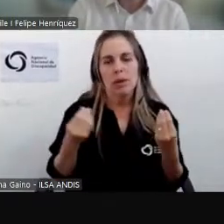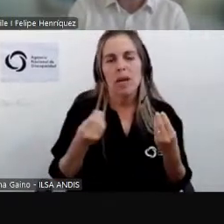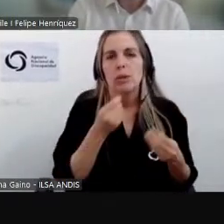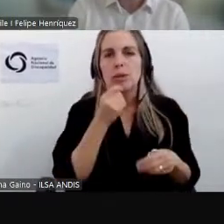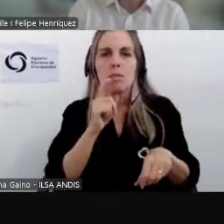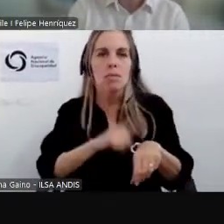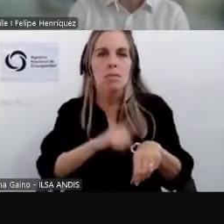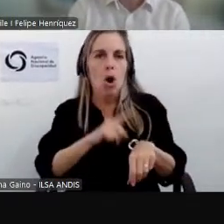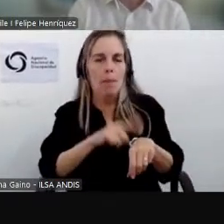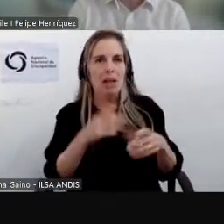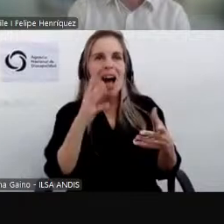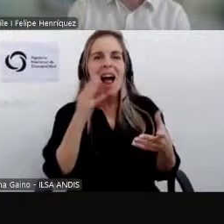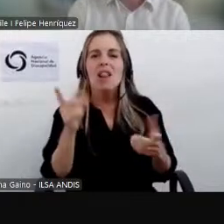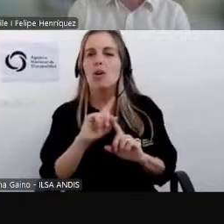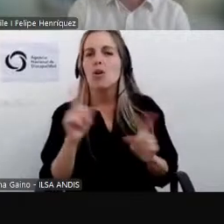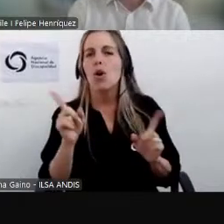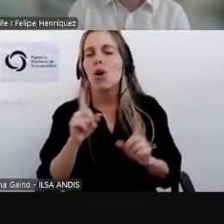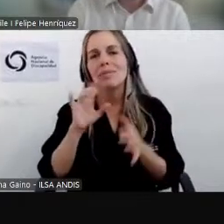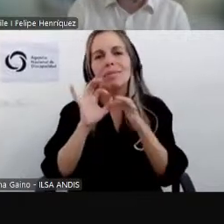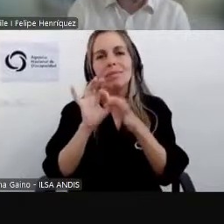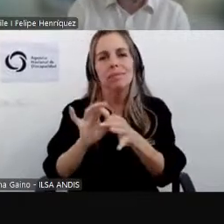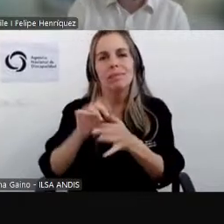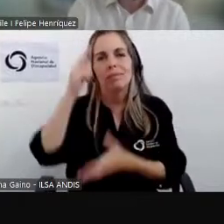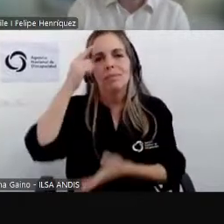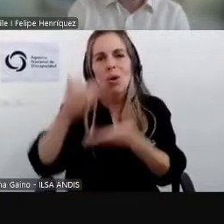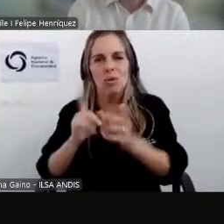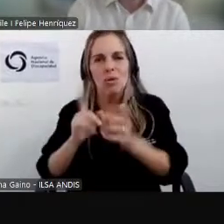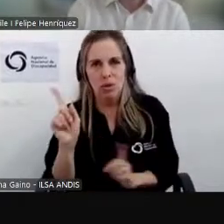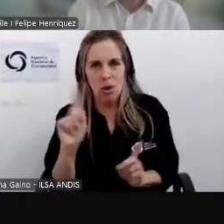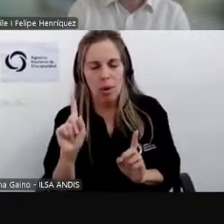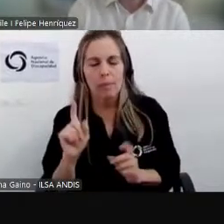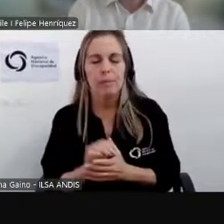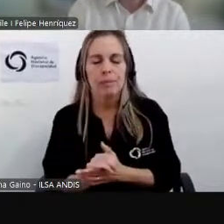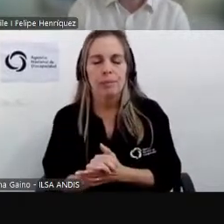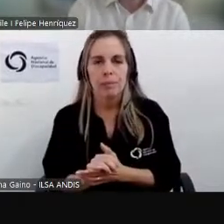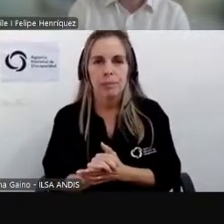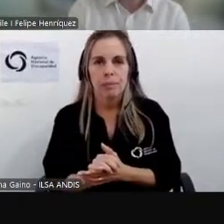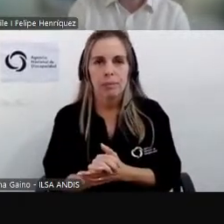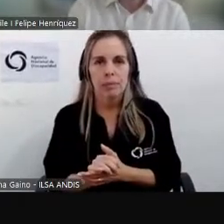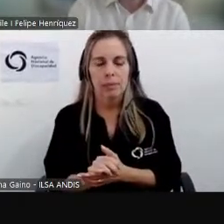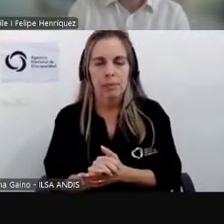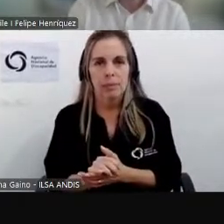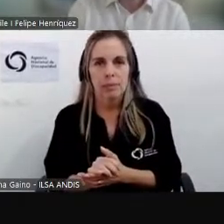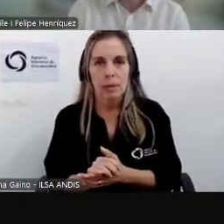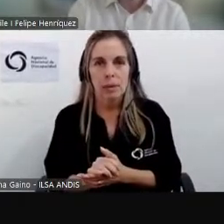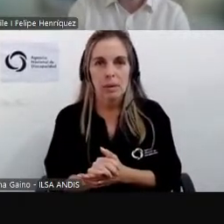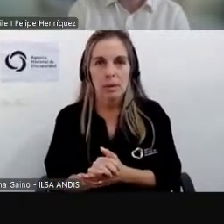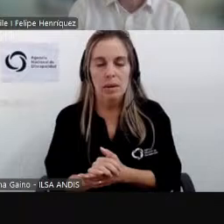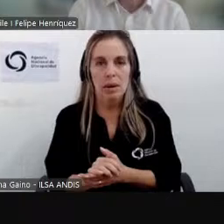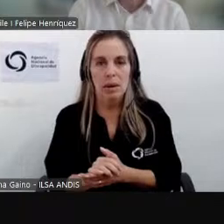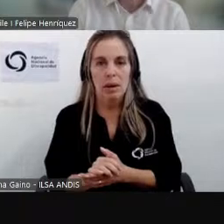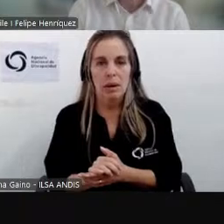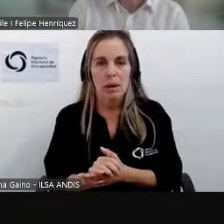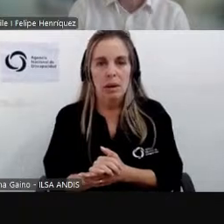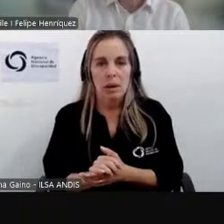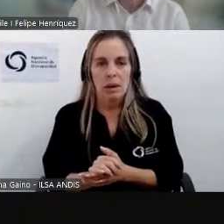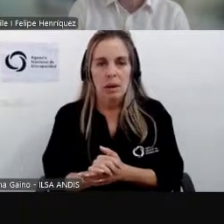This is a non-judicial or contagious instance or mechanism.